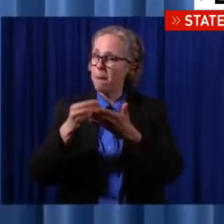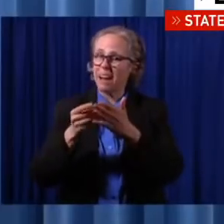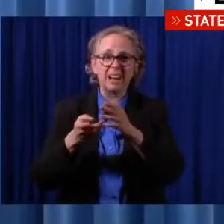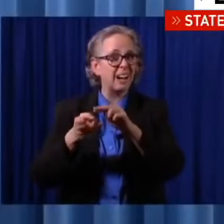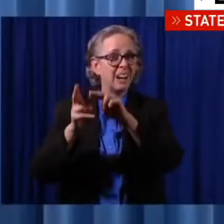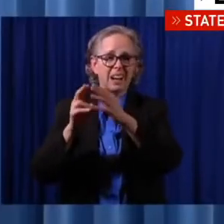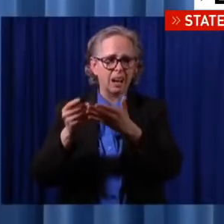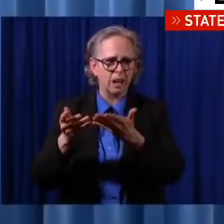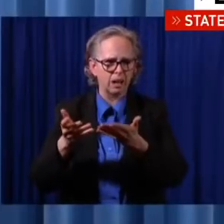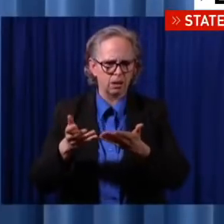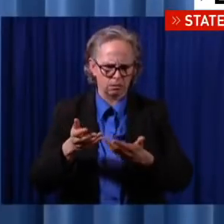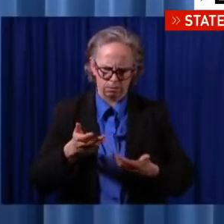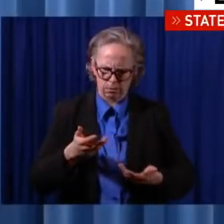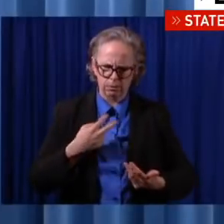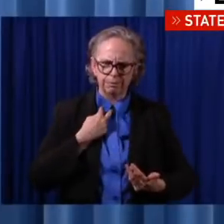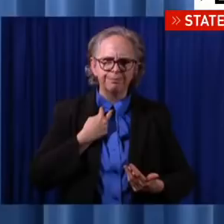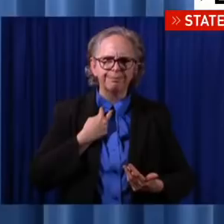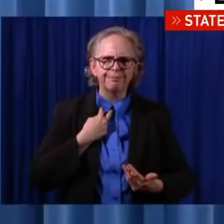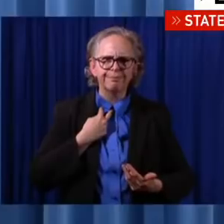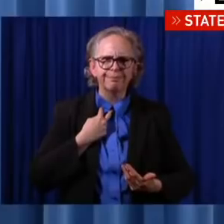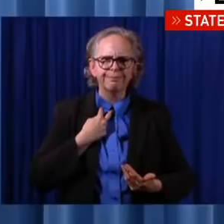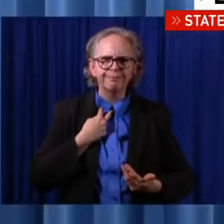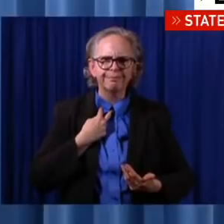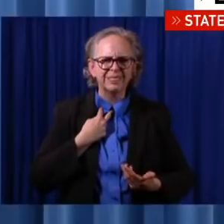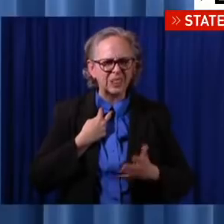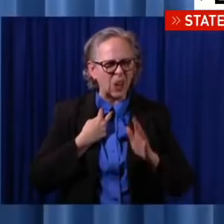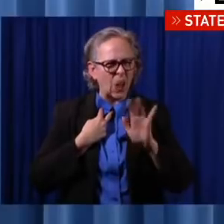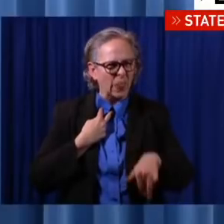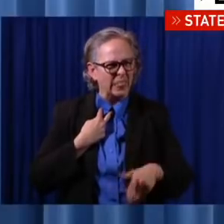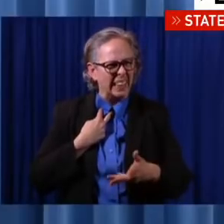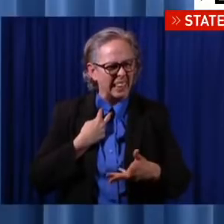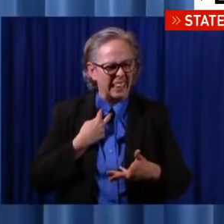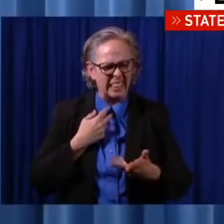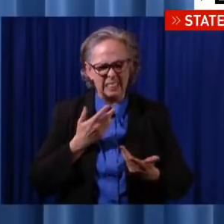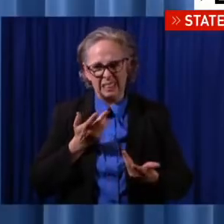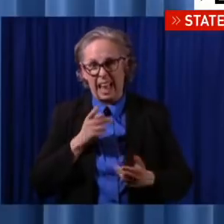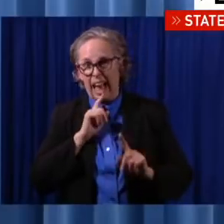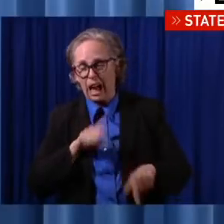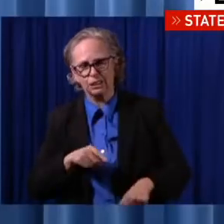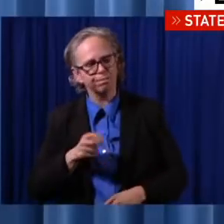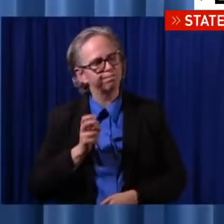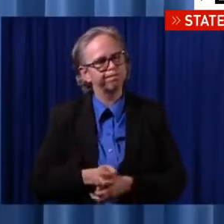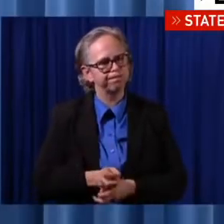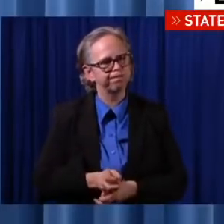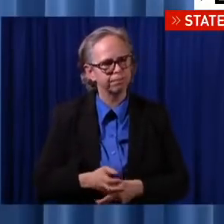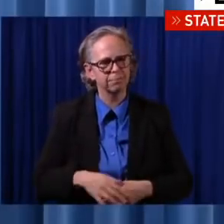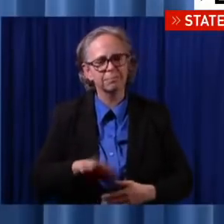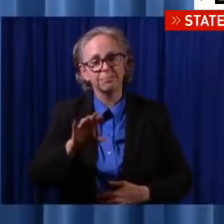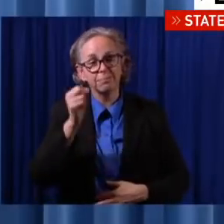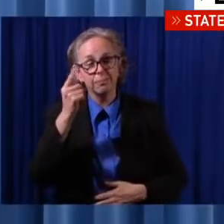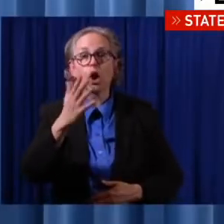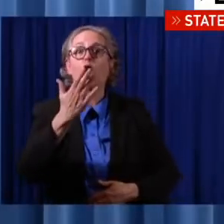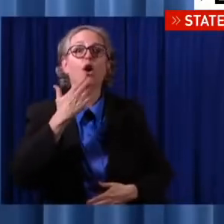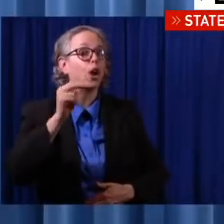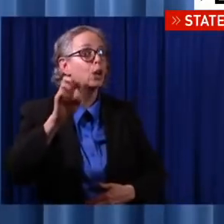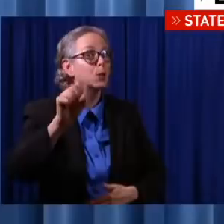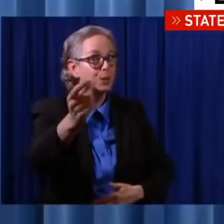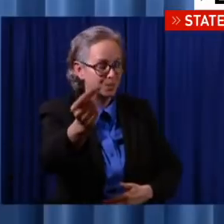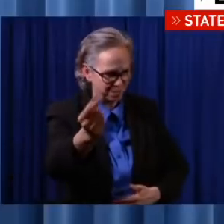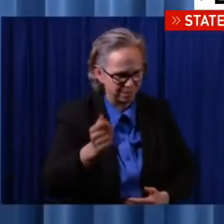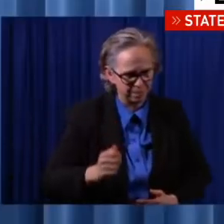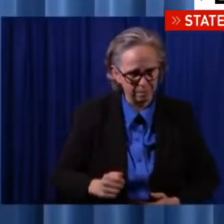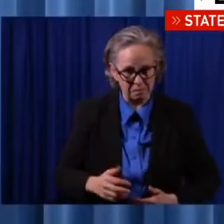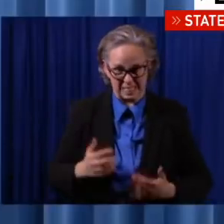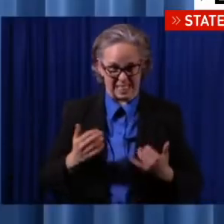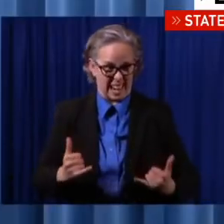difficult, I think, to address at this point. The good news is that at least at this moment, there is no interest being